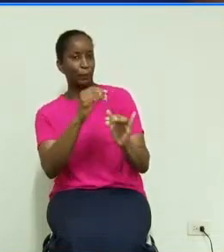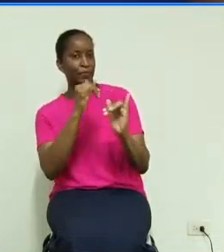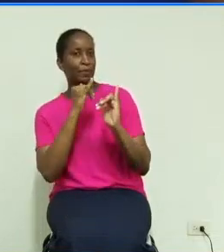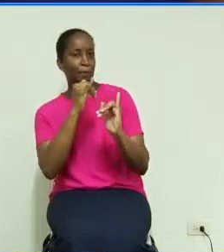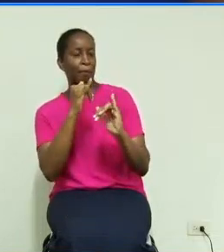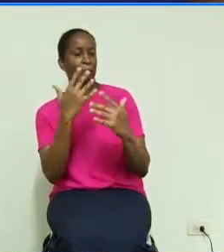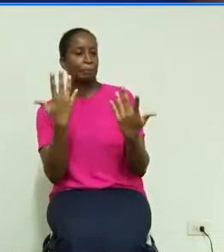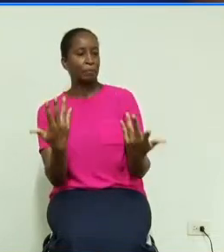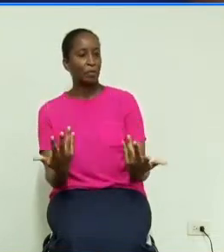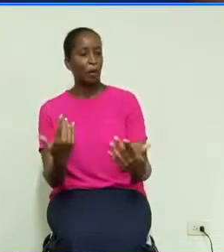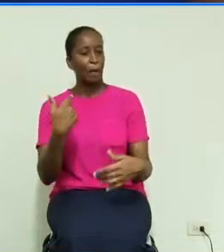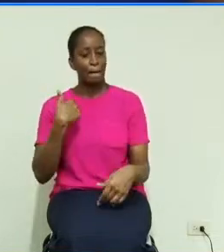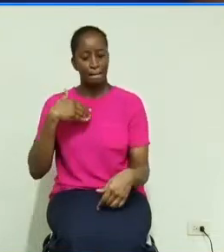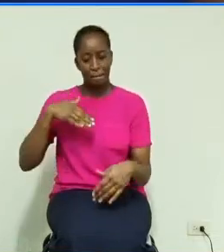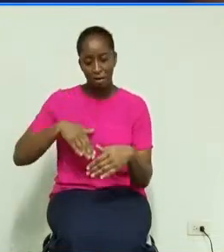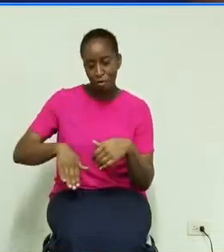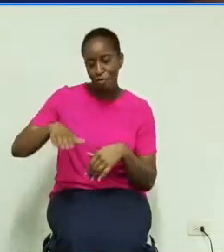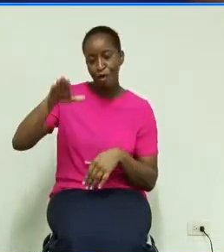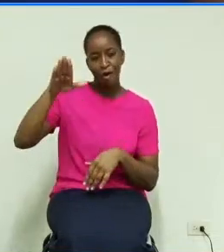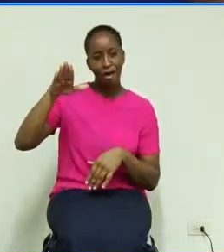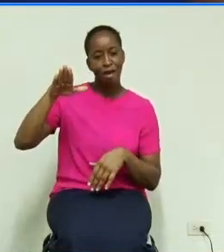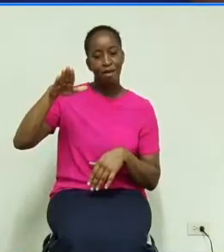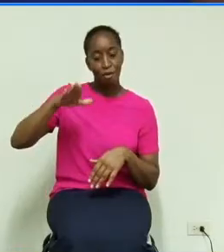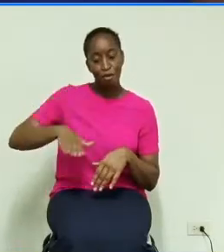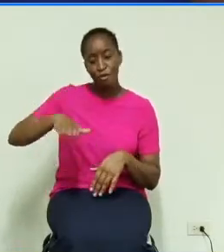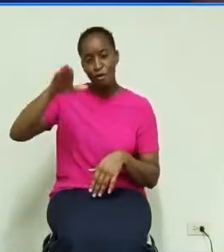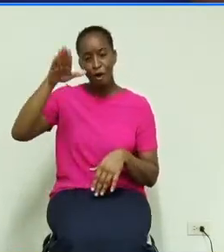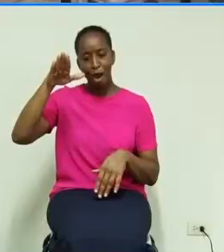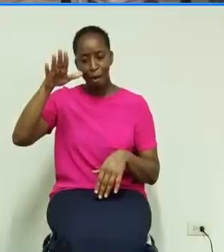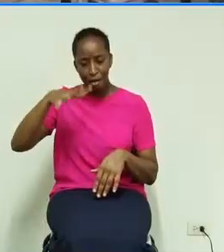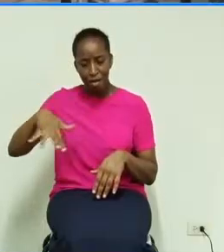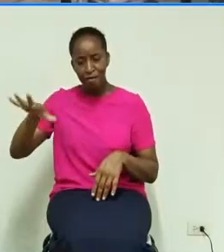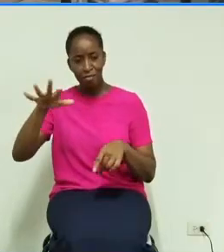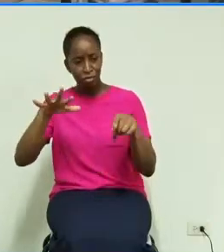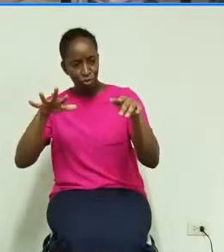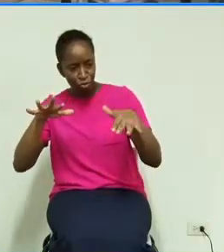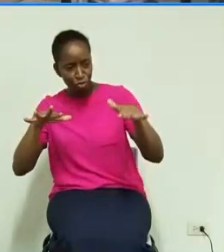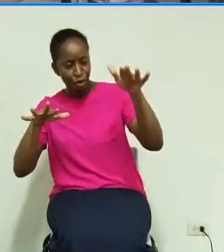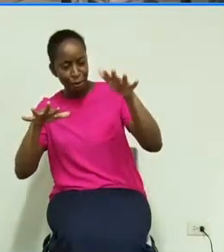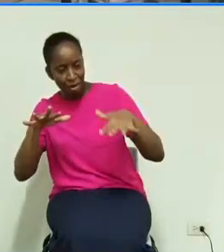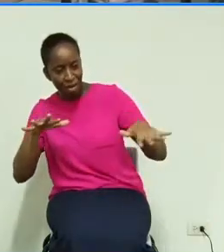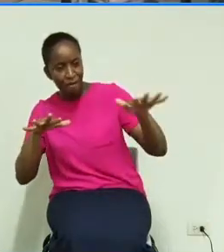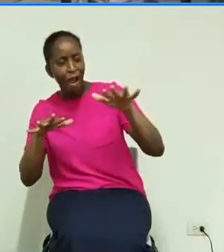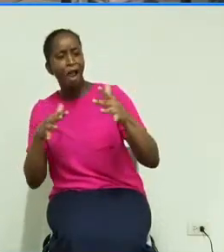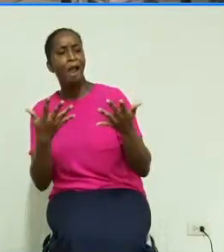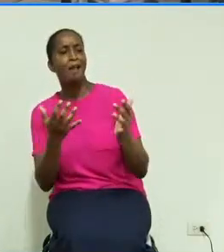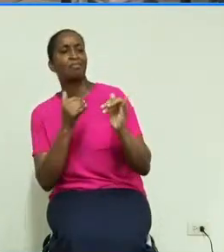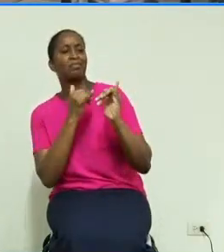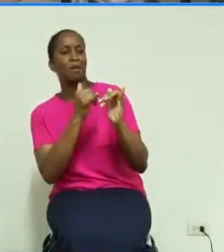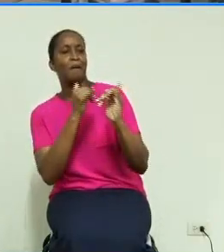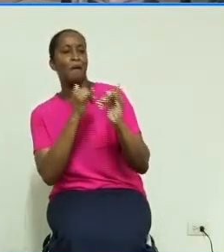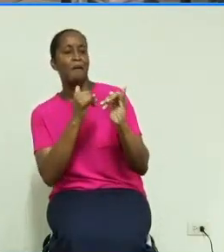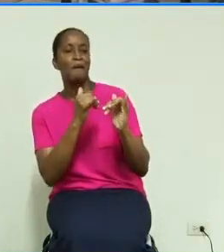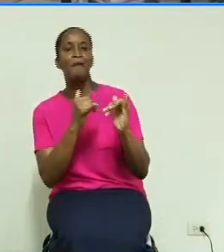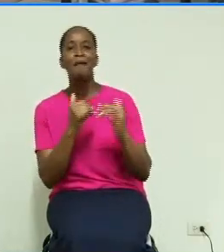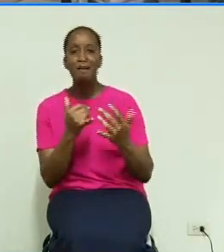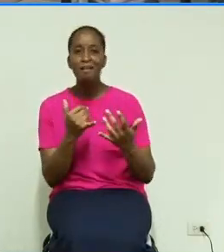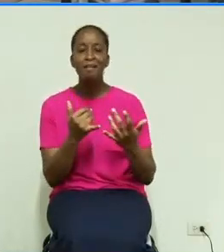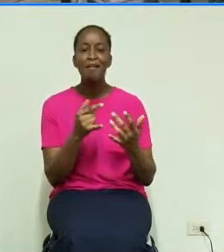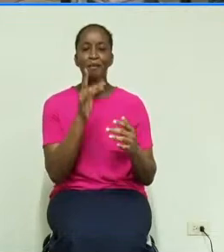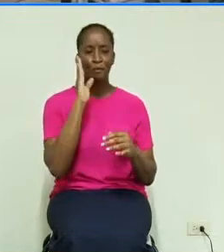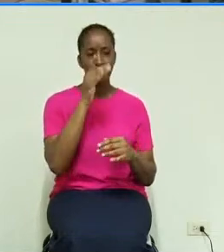person can take forward their views and share them not only with the 21 persons or however many persons we have in the Senate